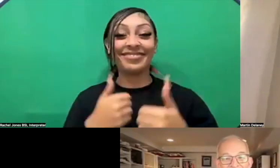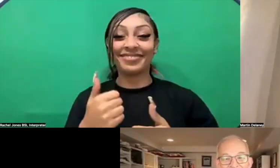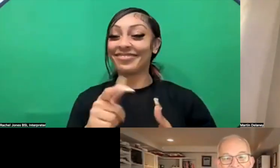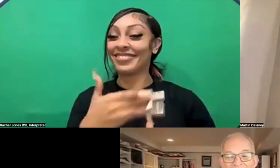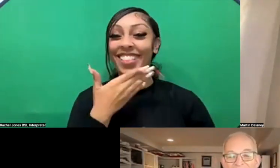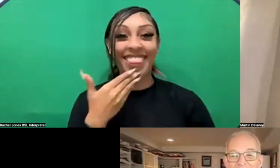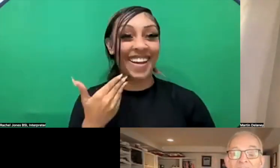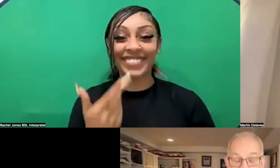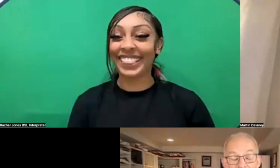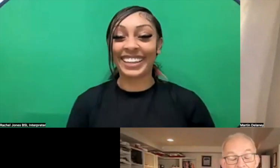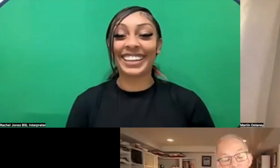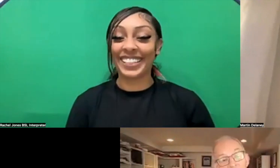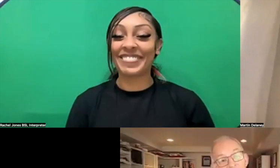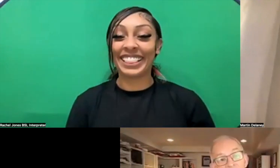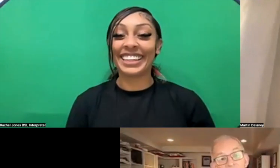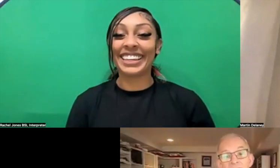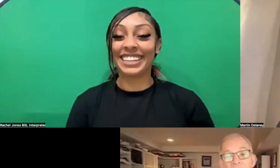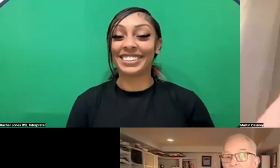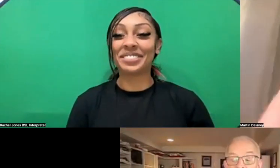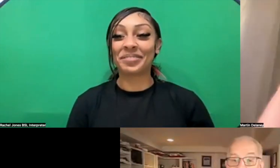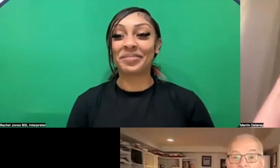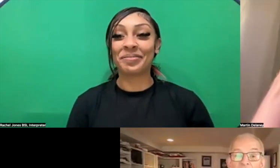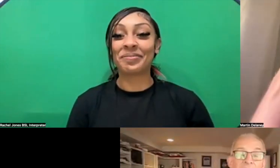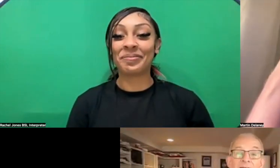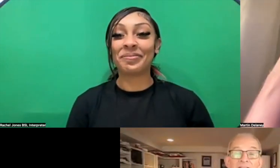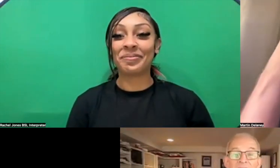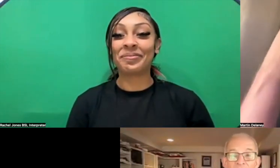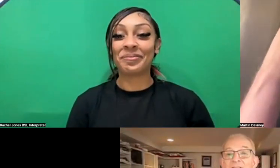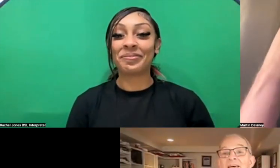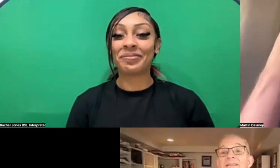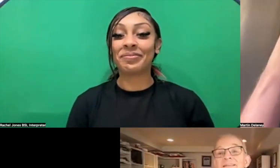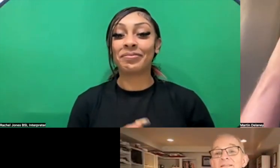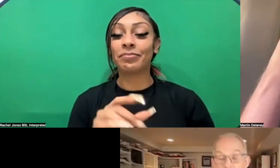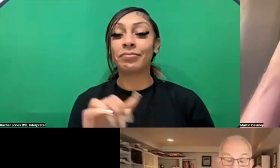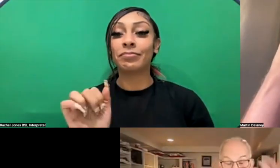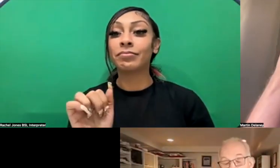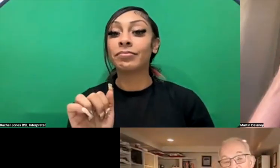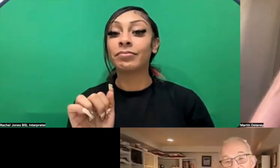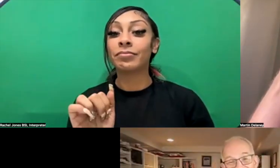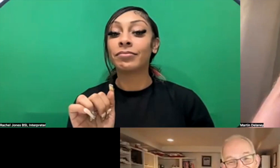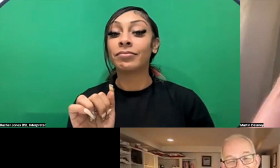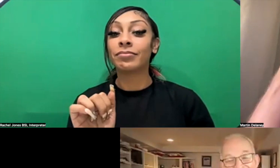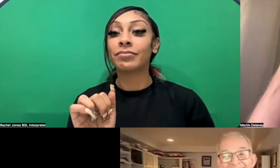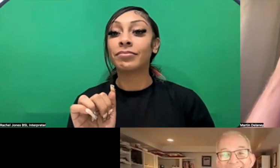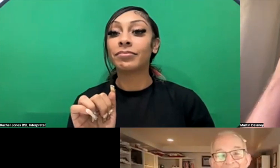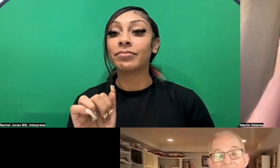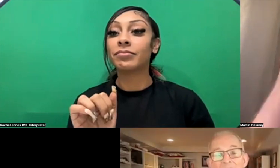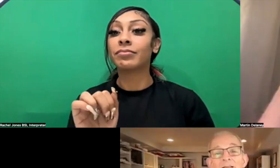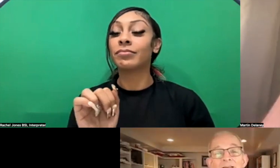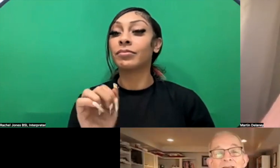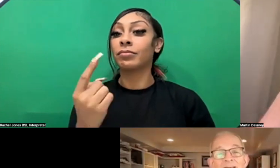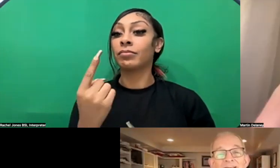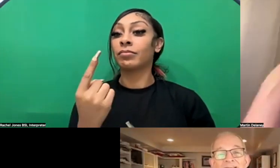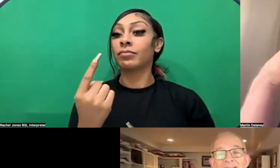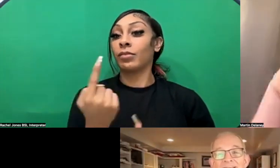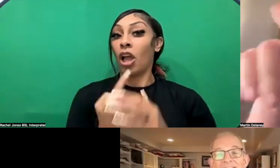really nice work. Now It listen, is nice. And it's we're something going to have people to. really haven't done yet. It's good. Sorry, Yeah, go ahead. I haven't really